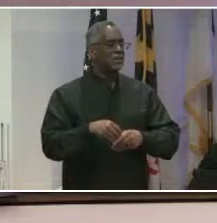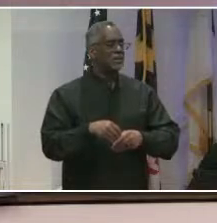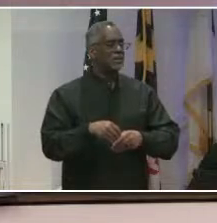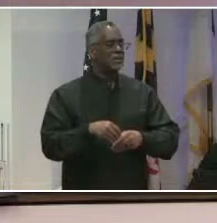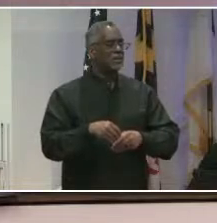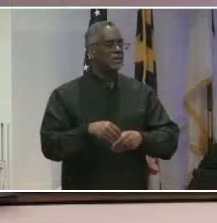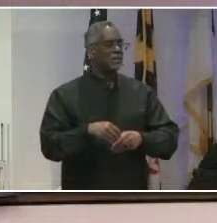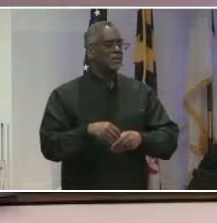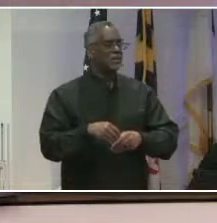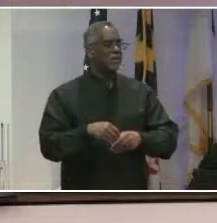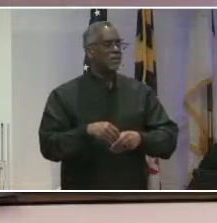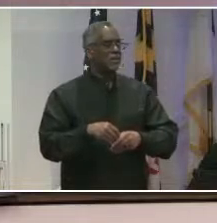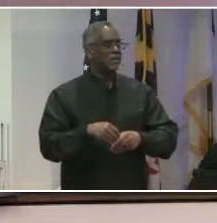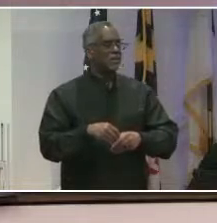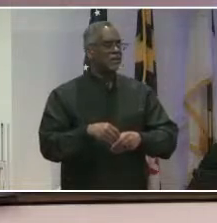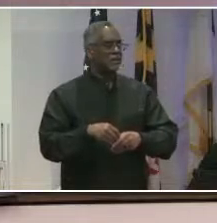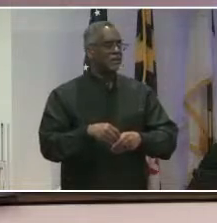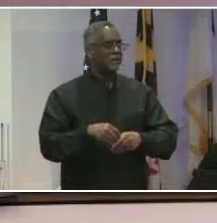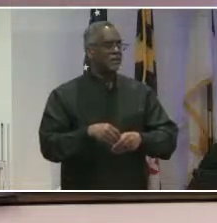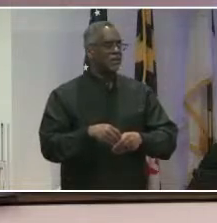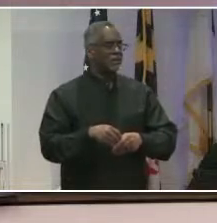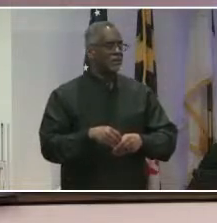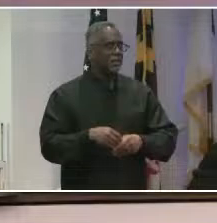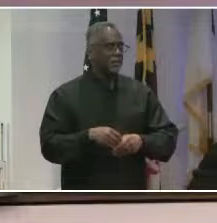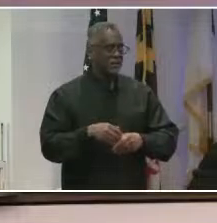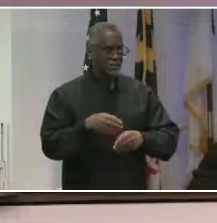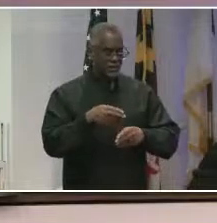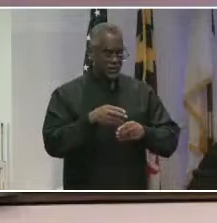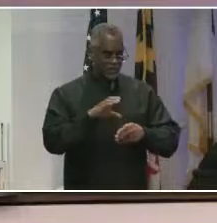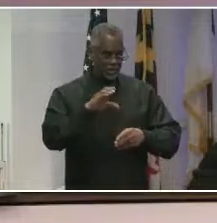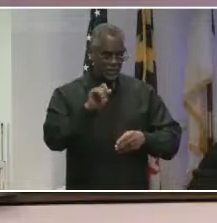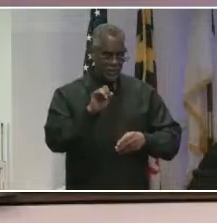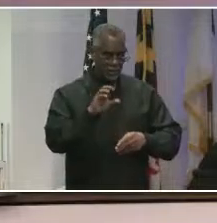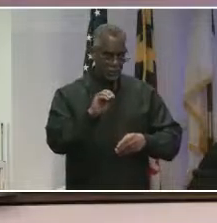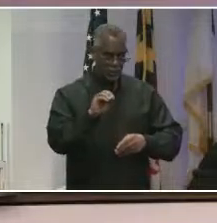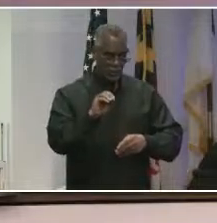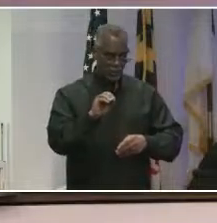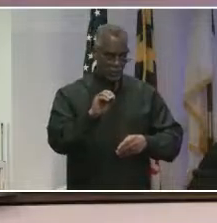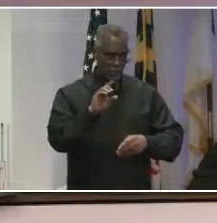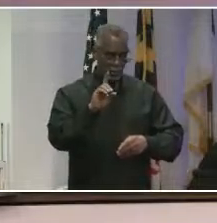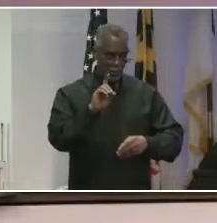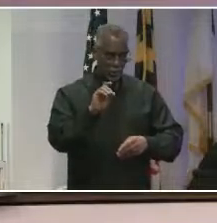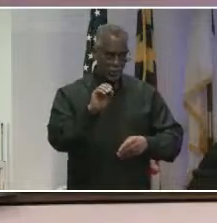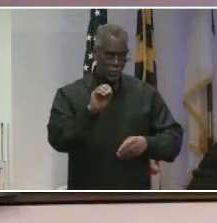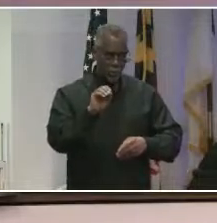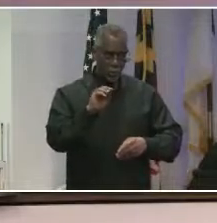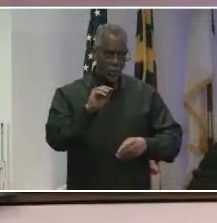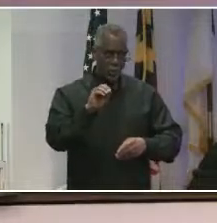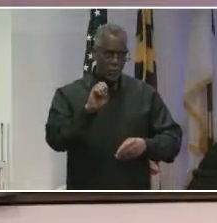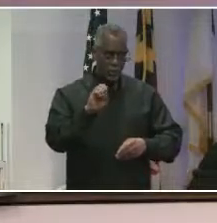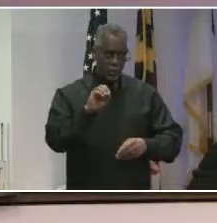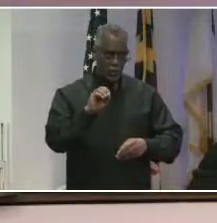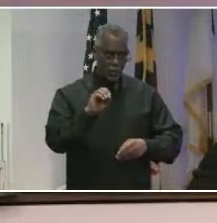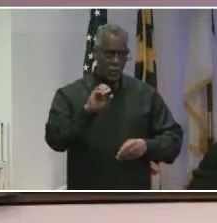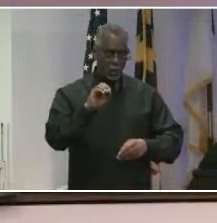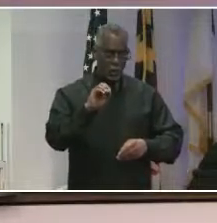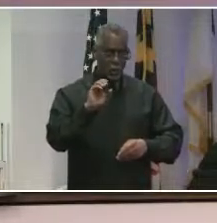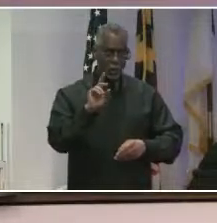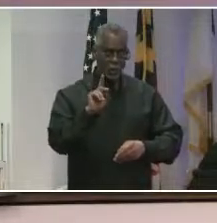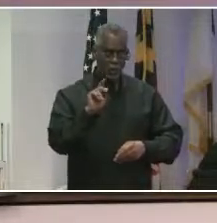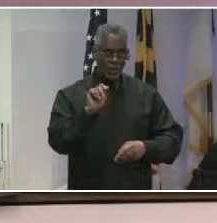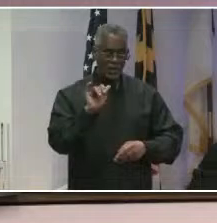Name the child one more time. Name the child. Yeah. Kyra, Doge Voselume, Okoje